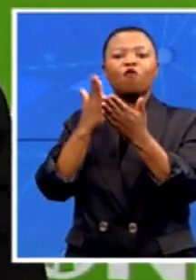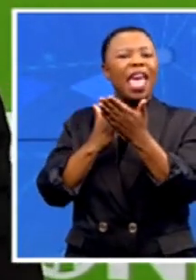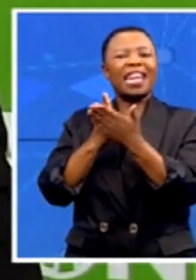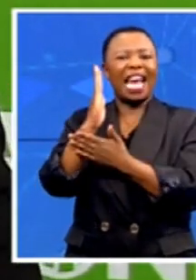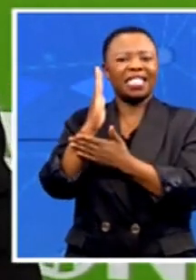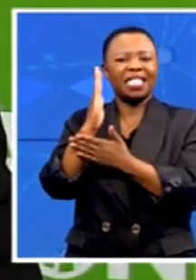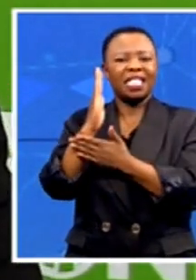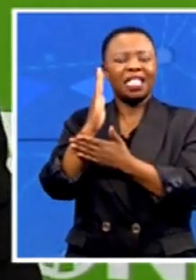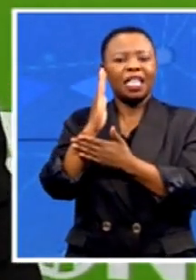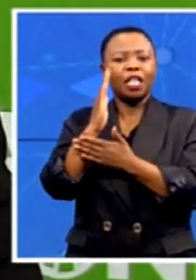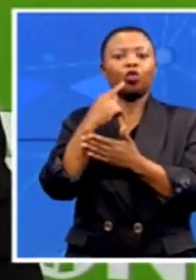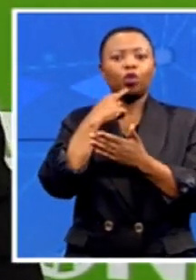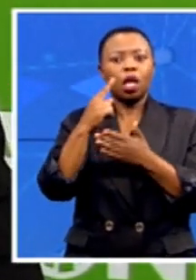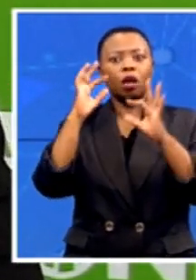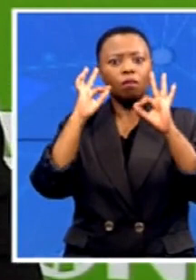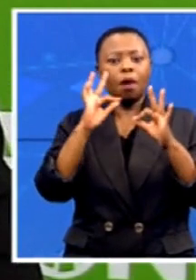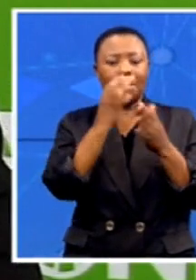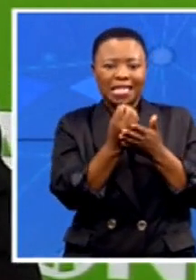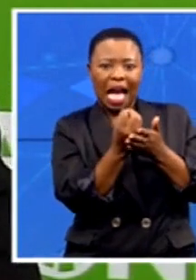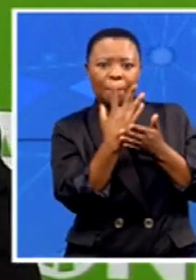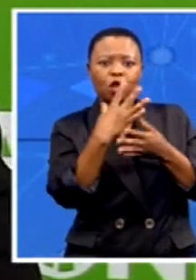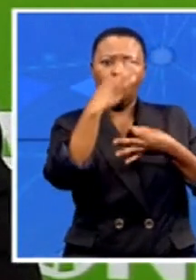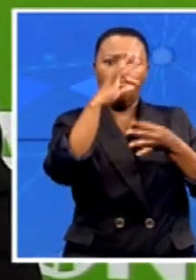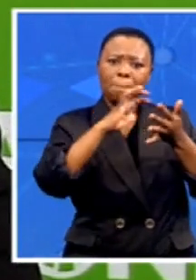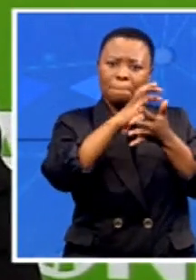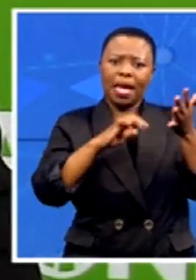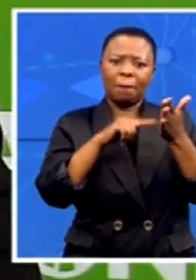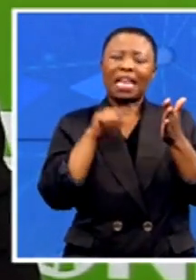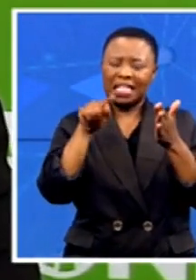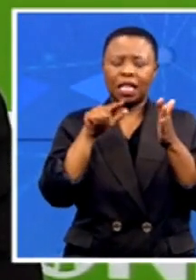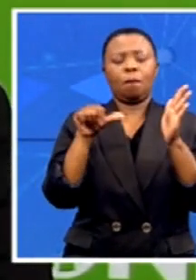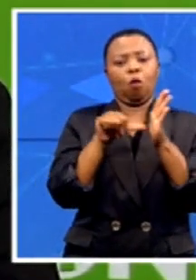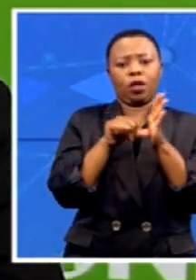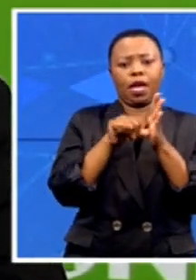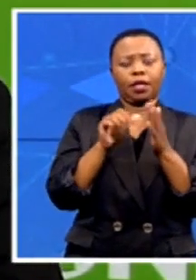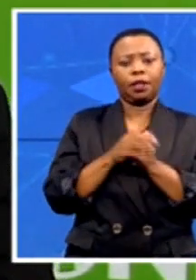important. That's very important. And then we deal with